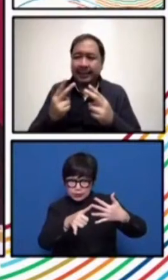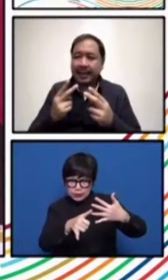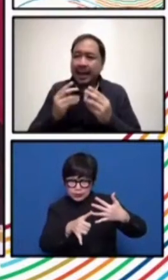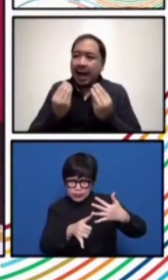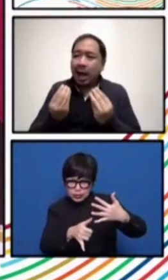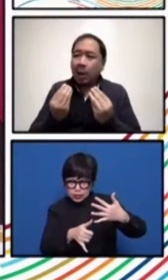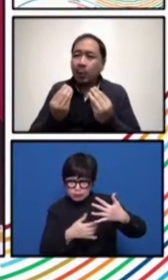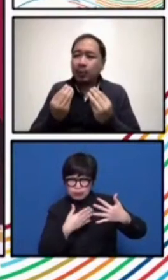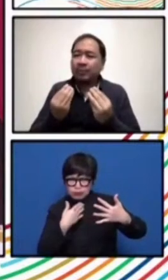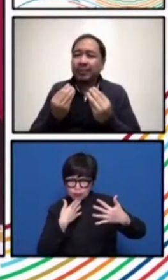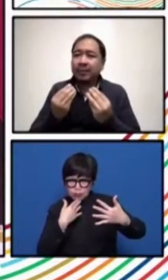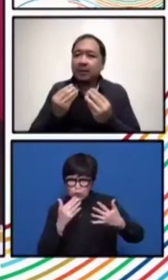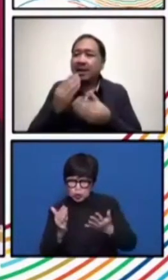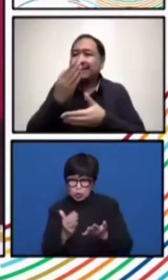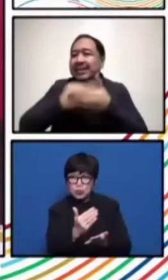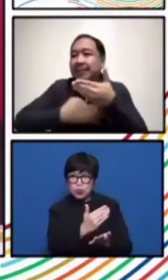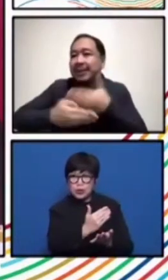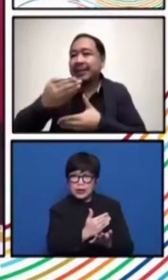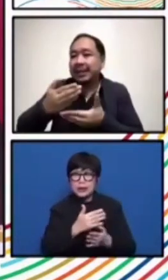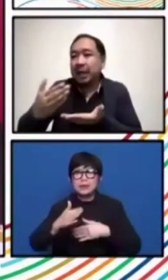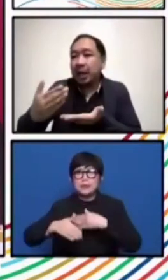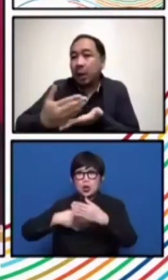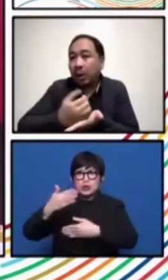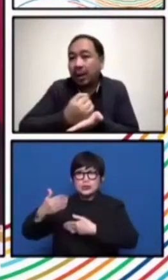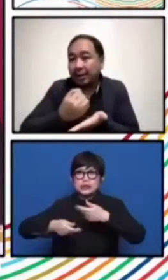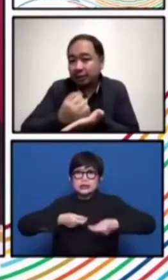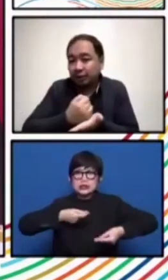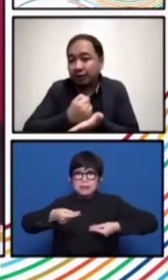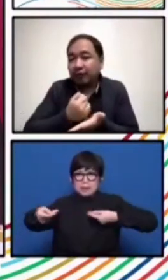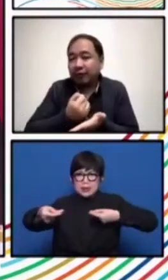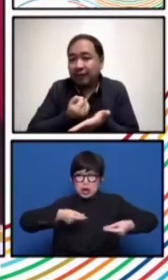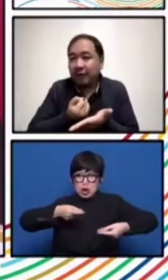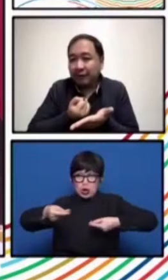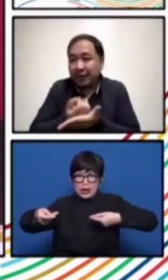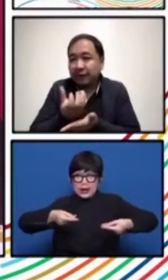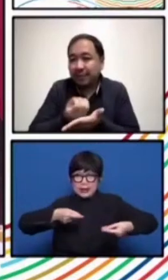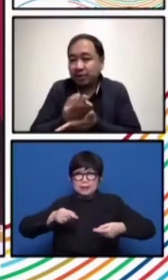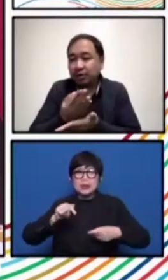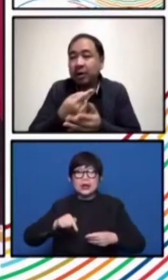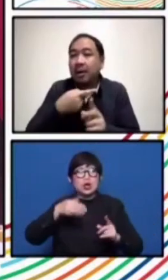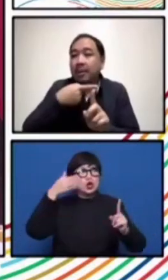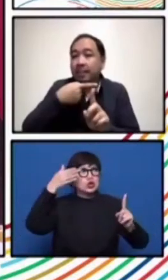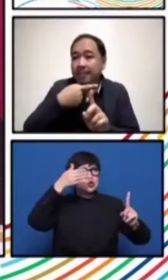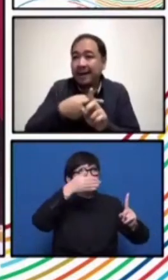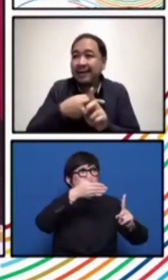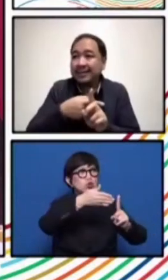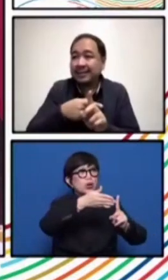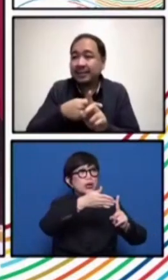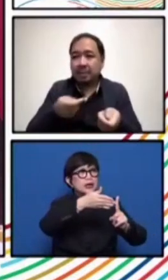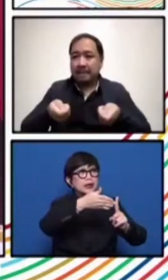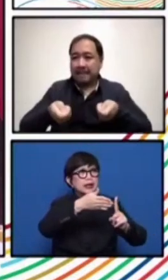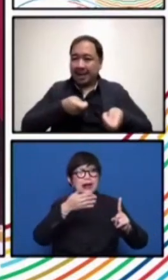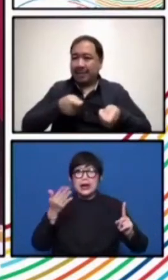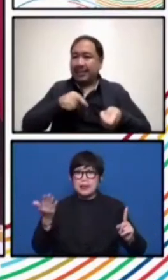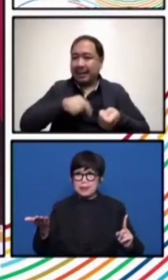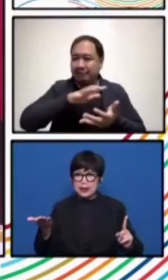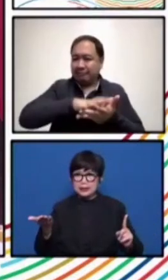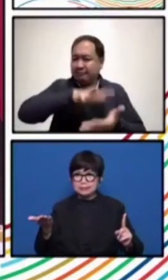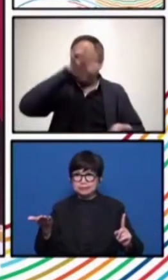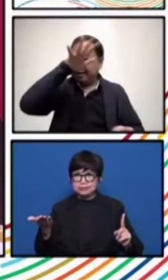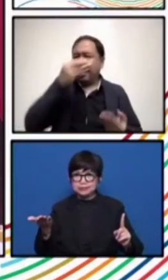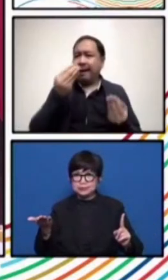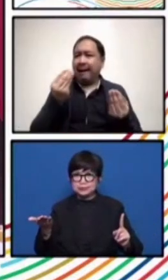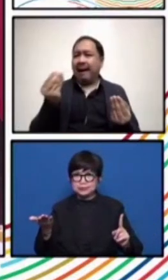data collection and the management processes and also here the aim is for more inclusive